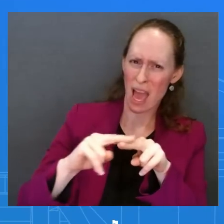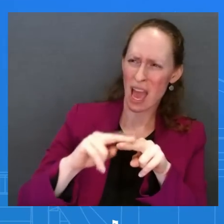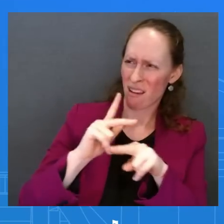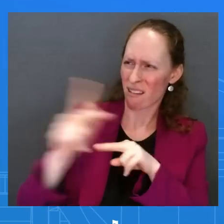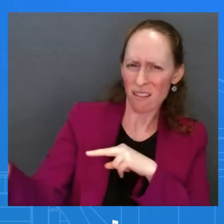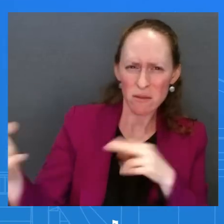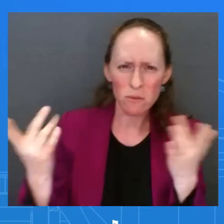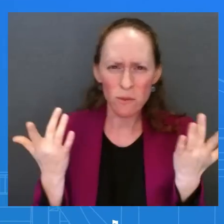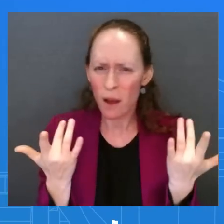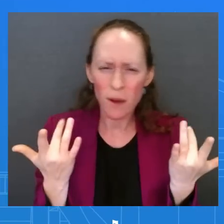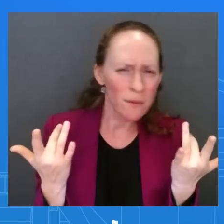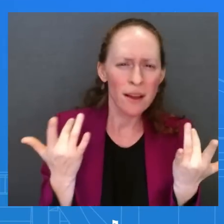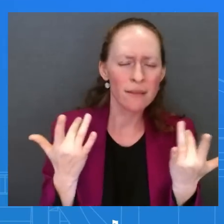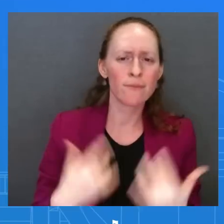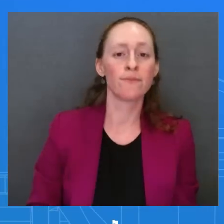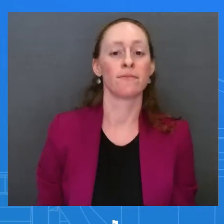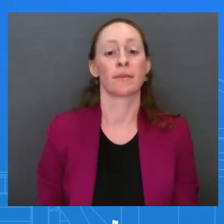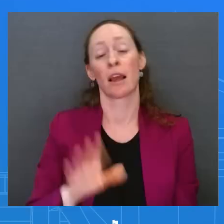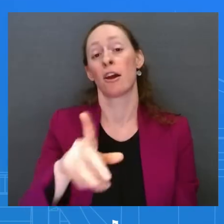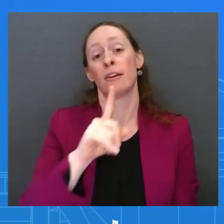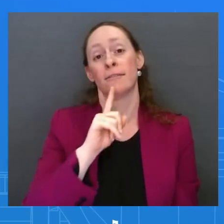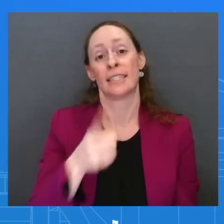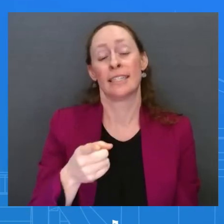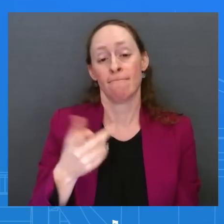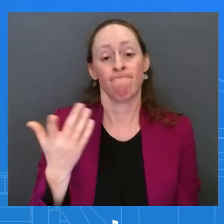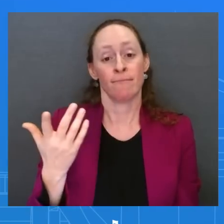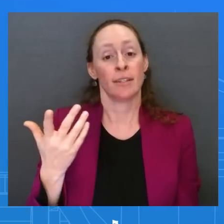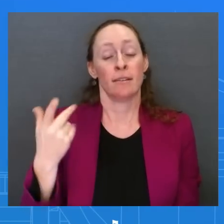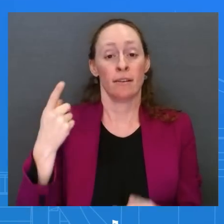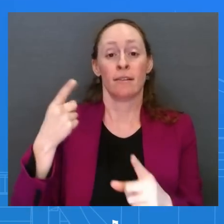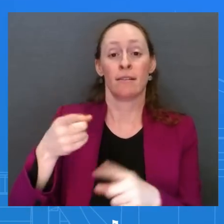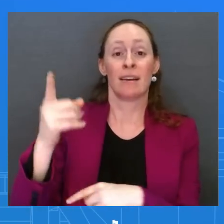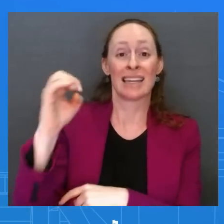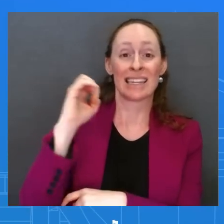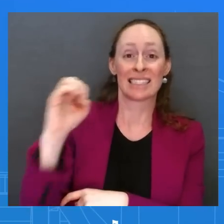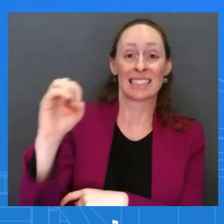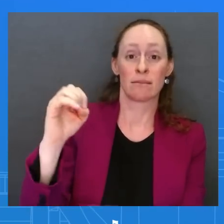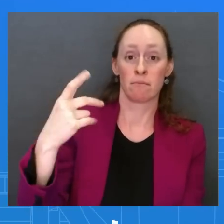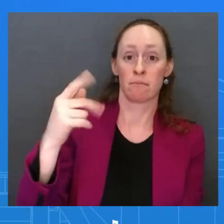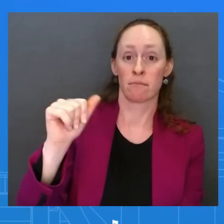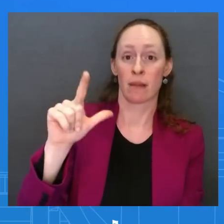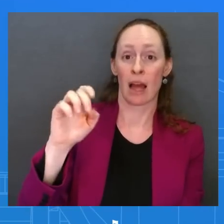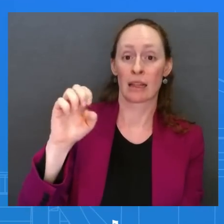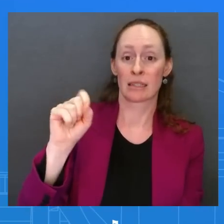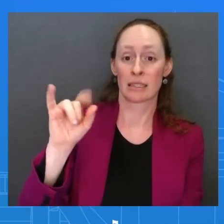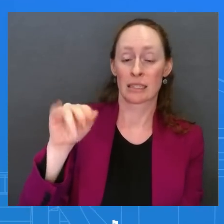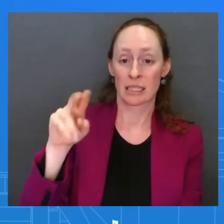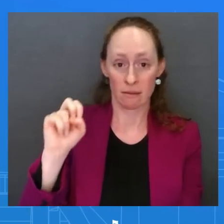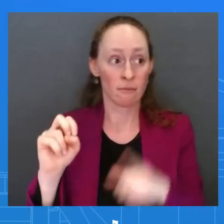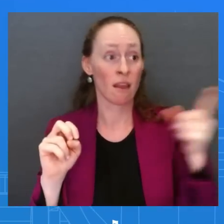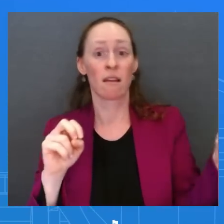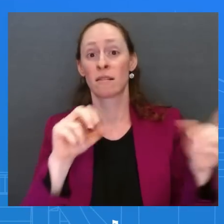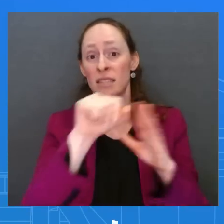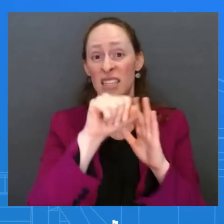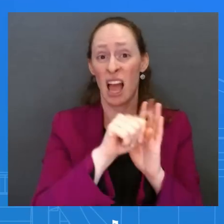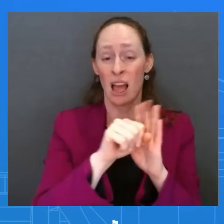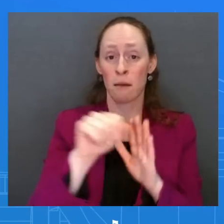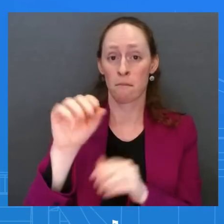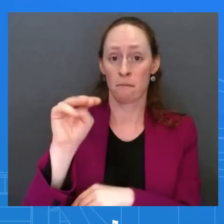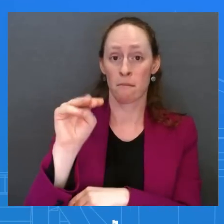community, we certainly were all hands on deck in making sure that we provided what the community needed. And in this most recent